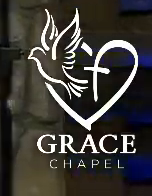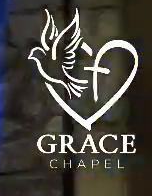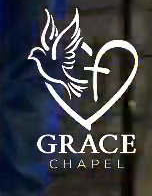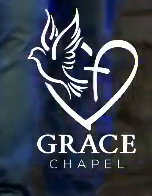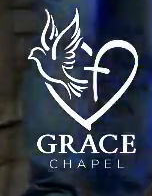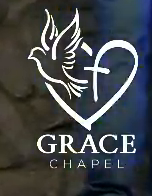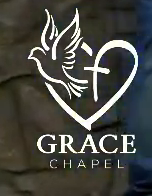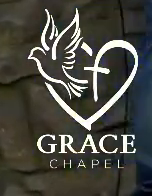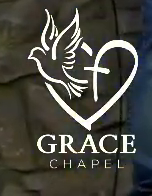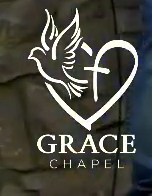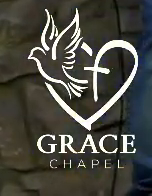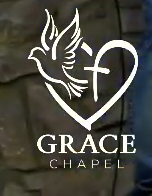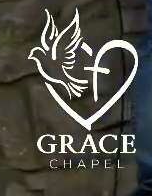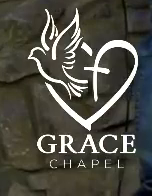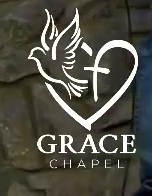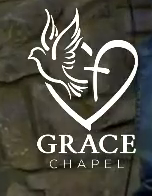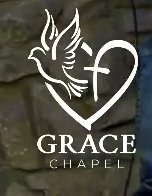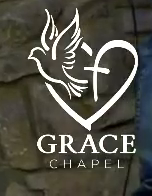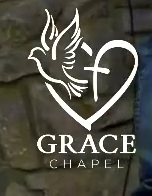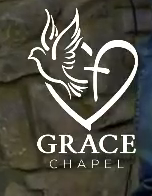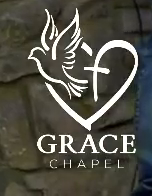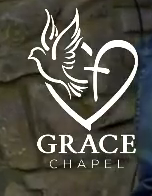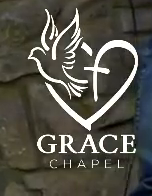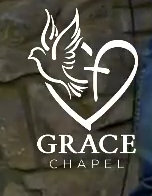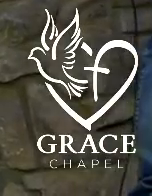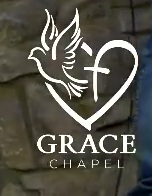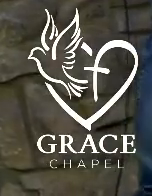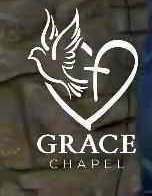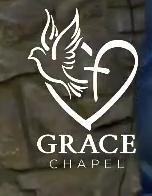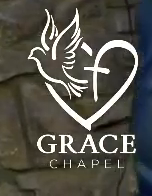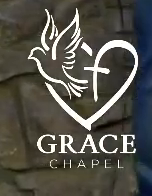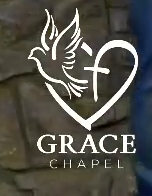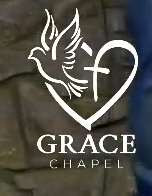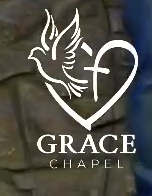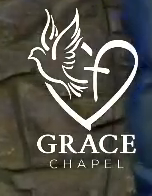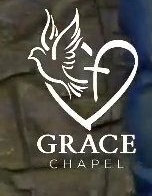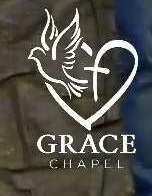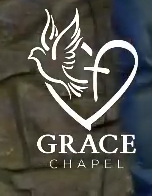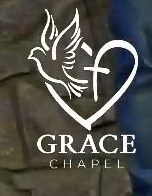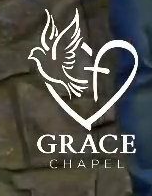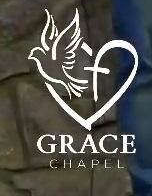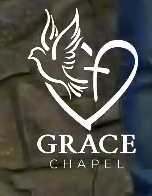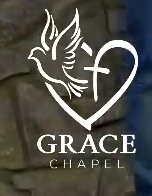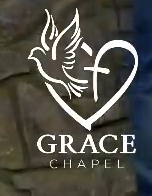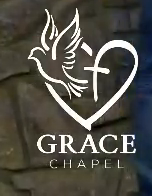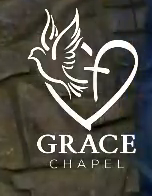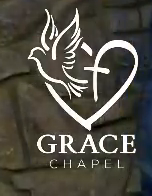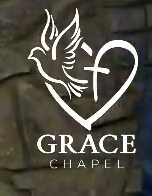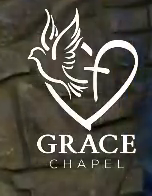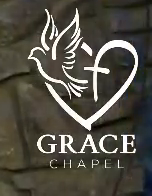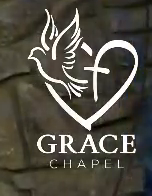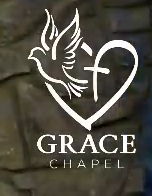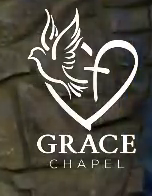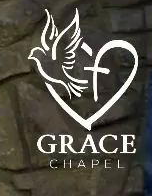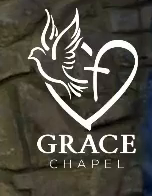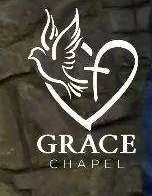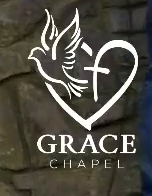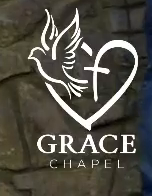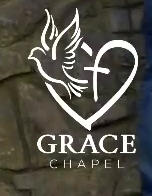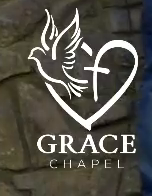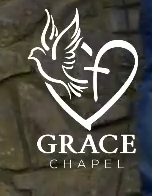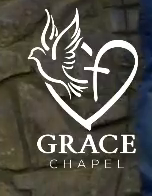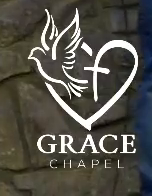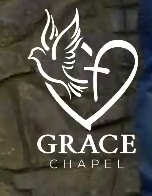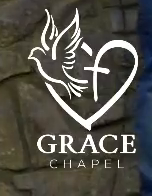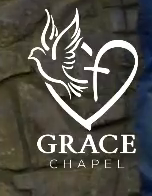and we take a moment now to pray for our nation. We pray today, God, for revival again, that as we've been said